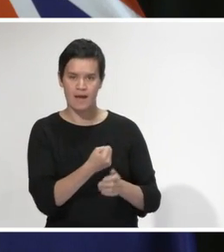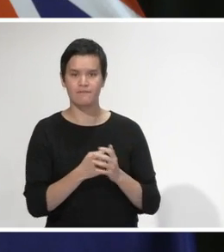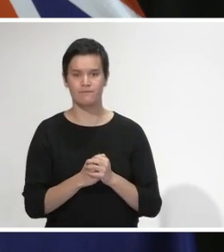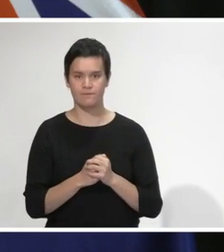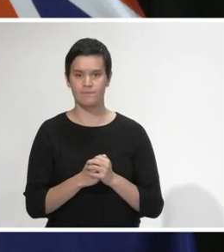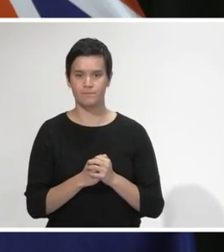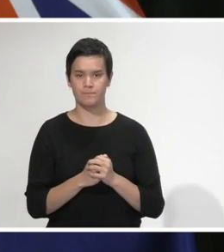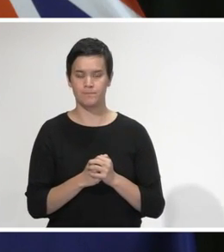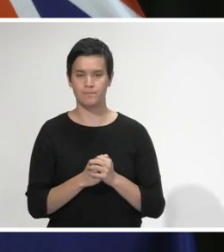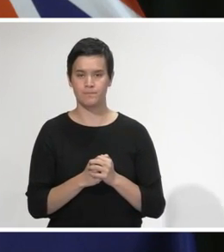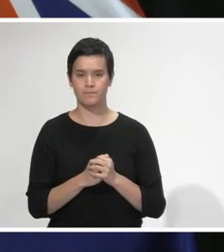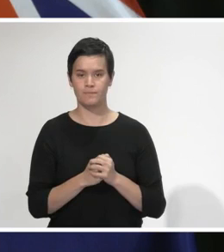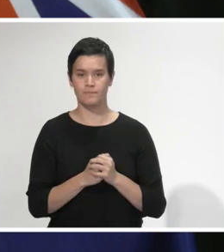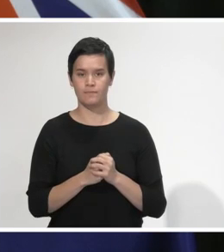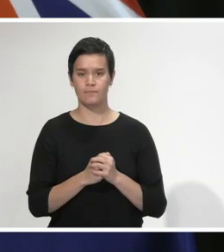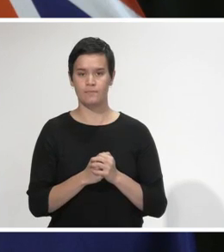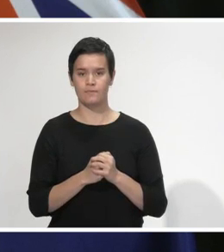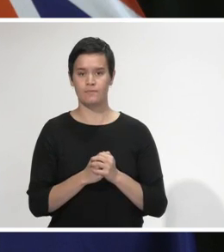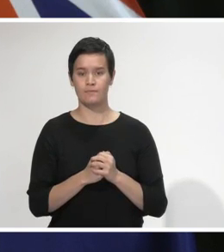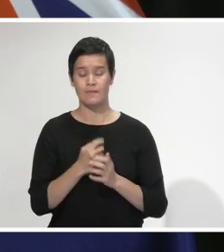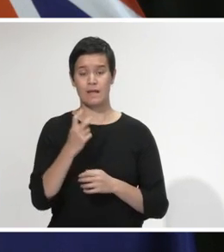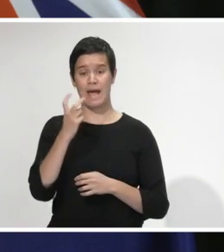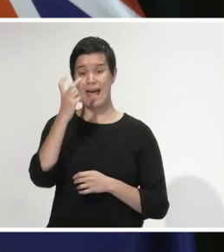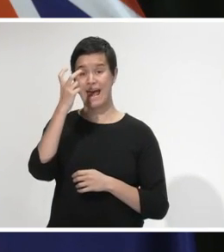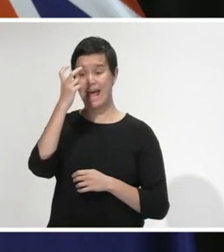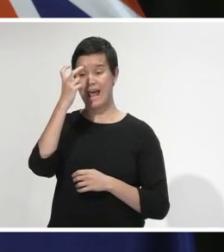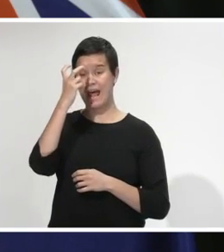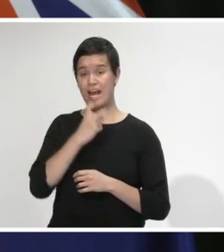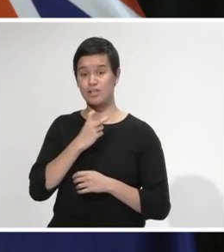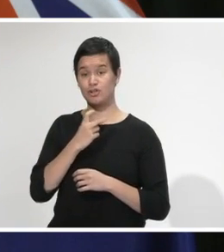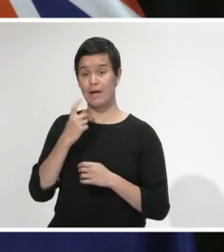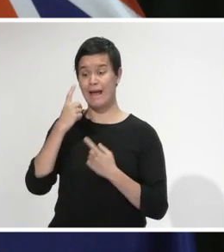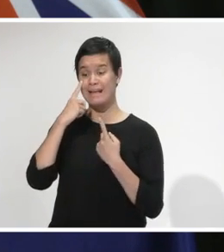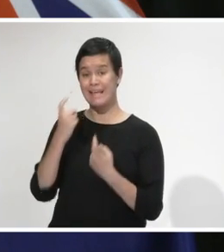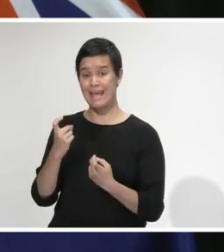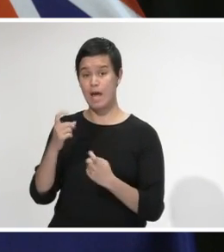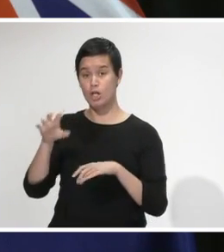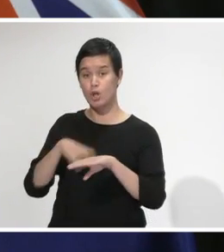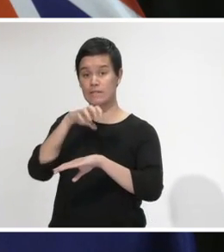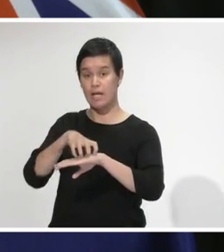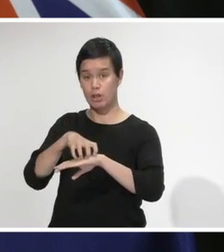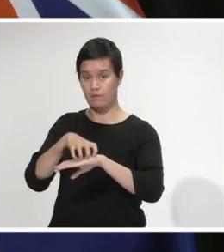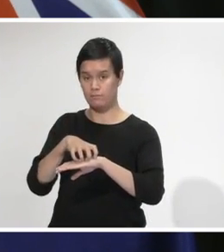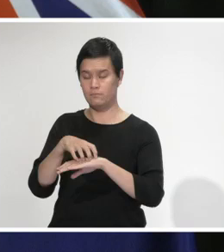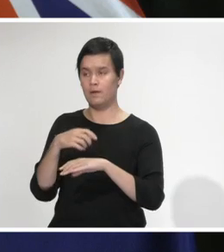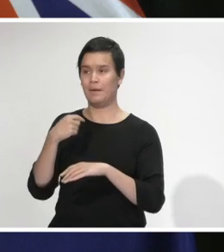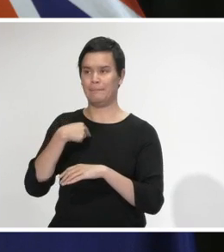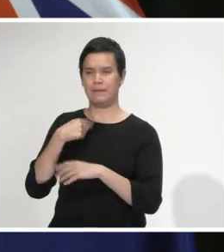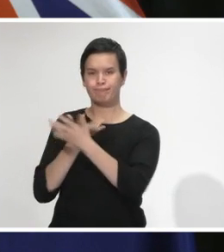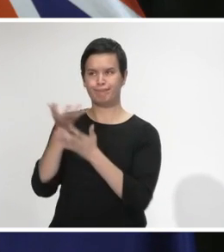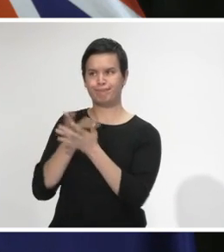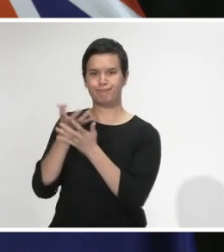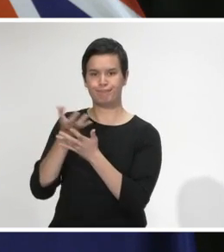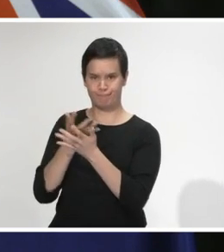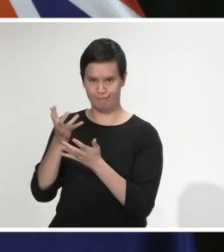video conference with the head of the Aged Care Association, both the chair and the chief executive, to talk about what else we are doing and can